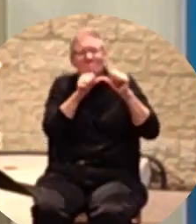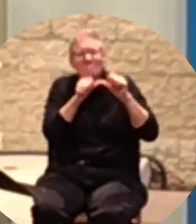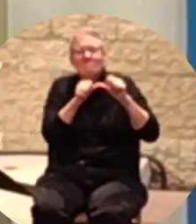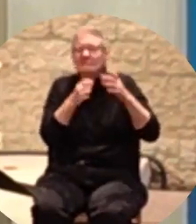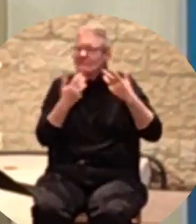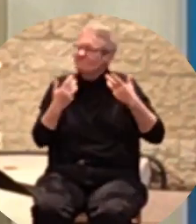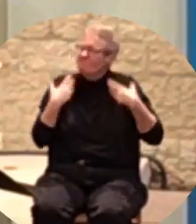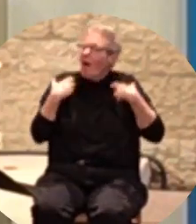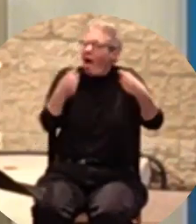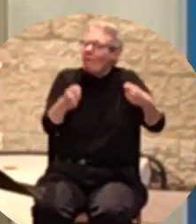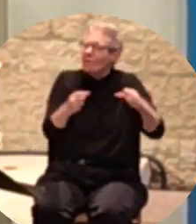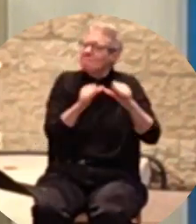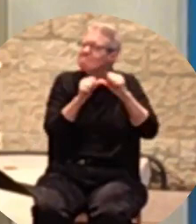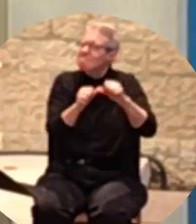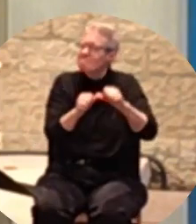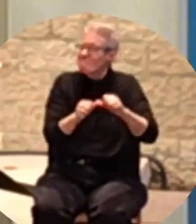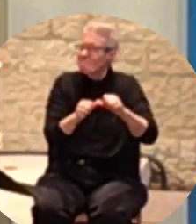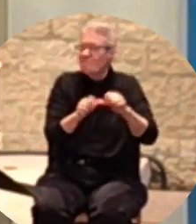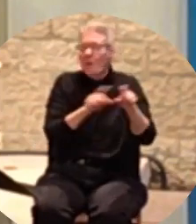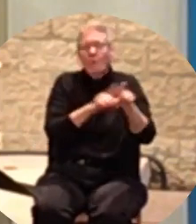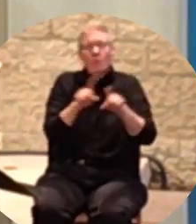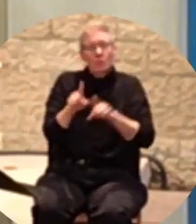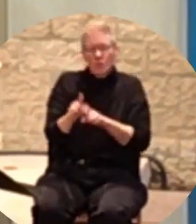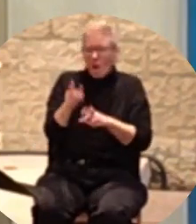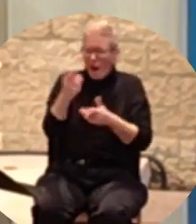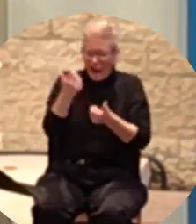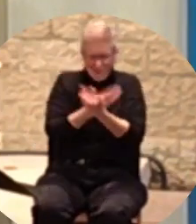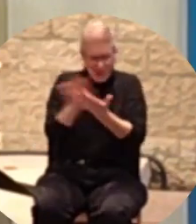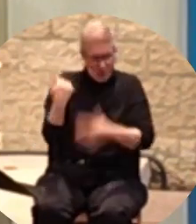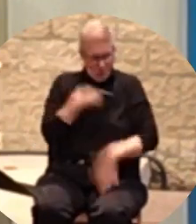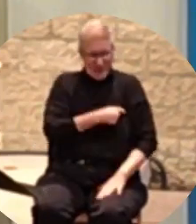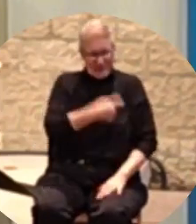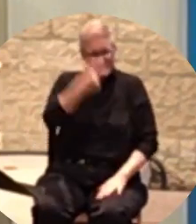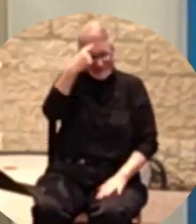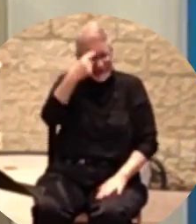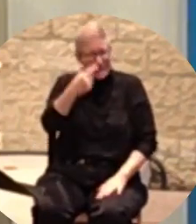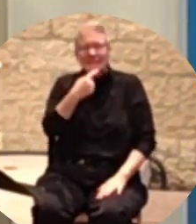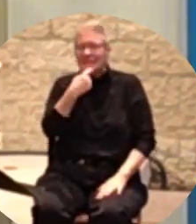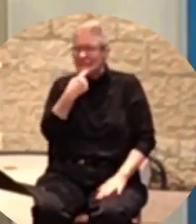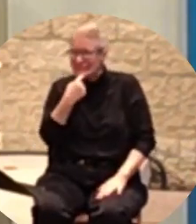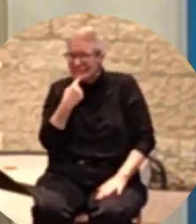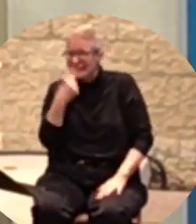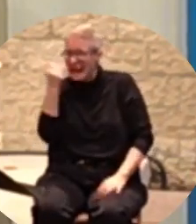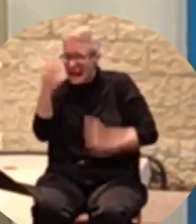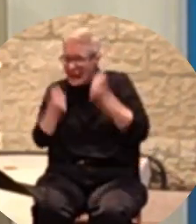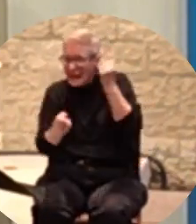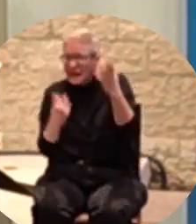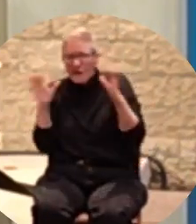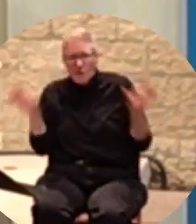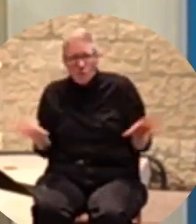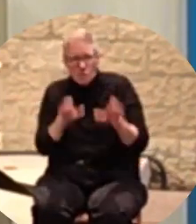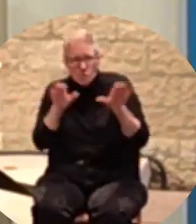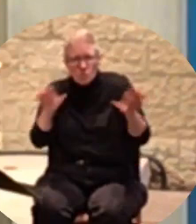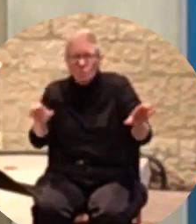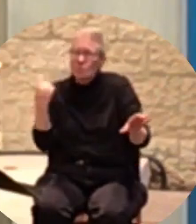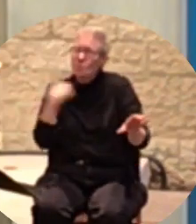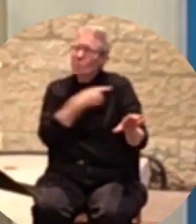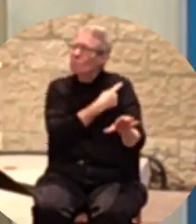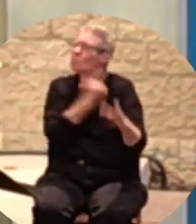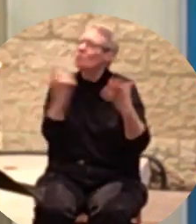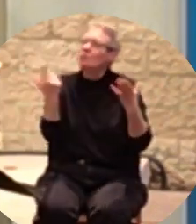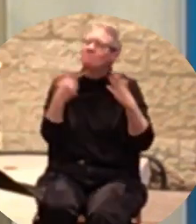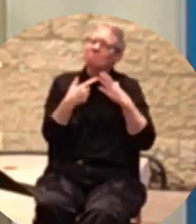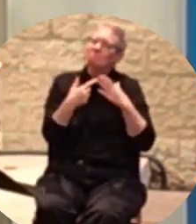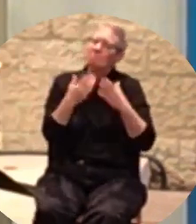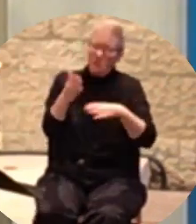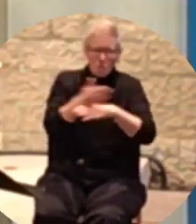we express divine life in all that we think, we say, and we do. We bless our global family with